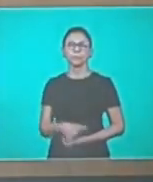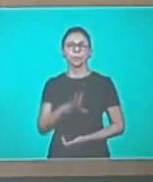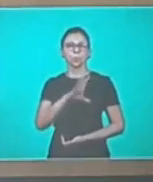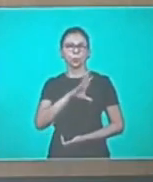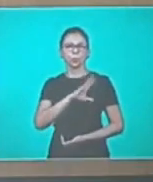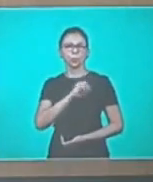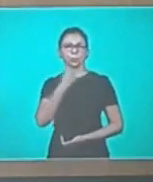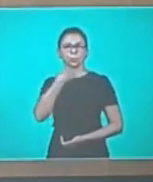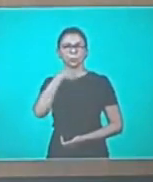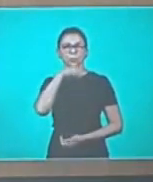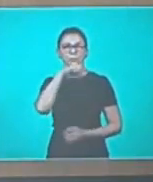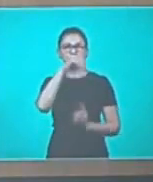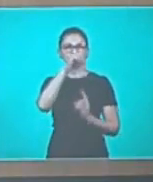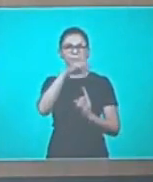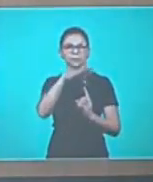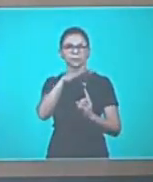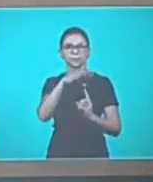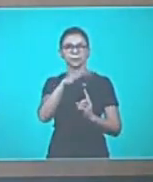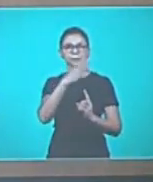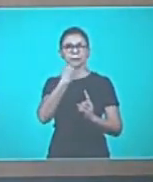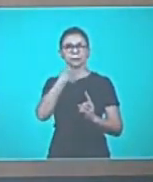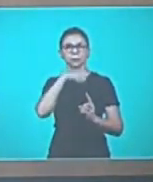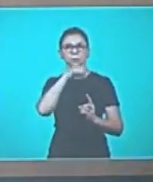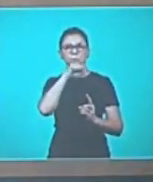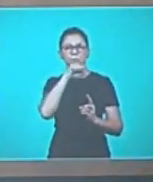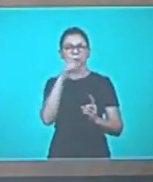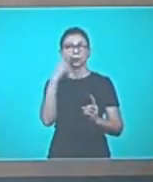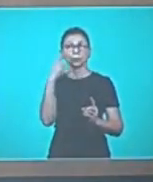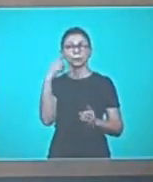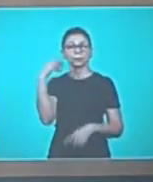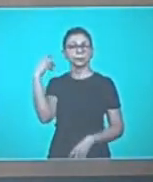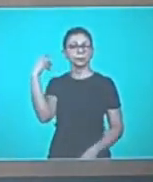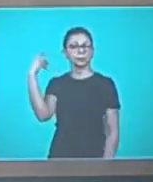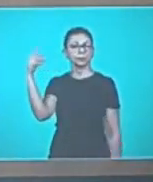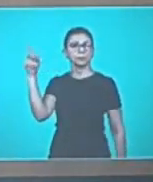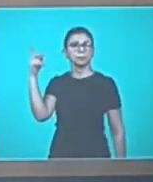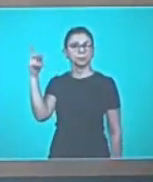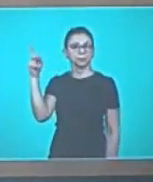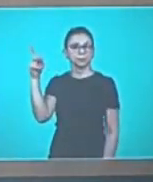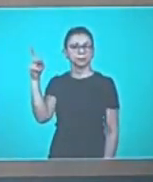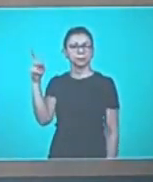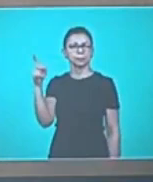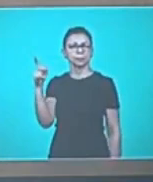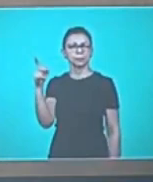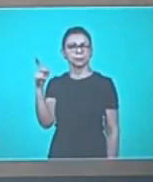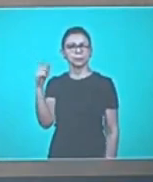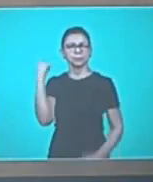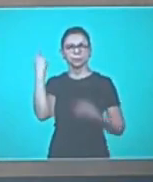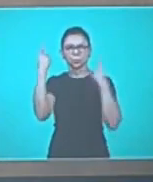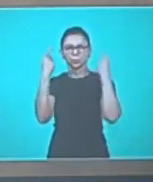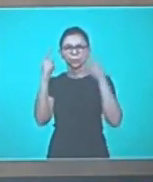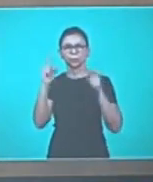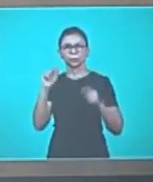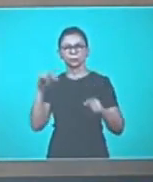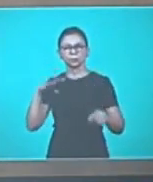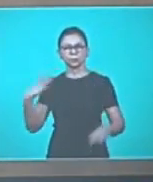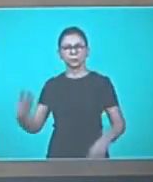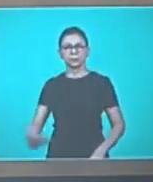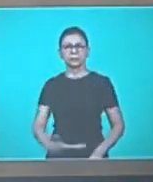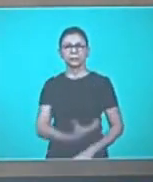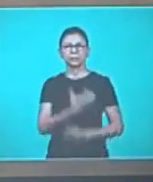The love of the Father, the mercy, the grace, and his great interest in